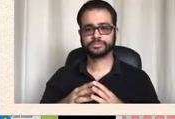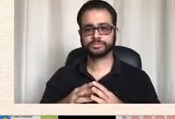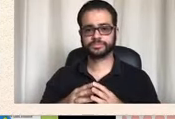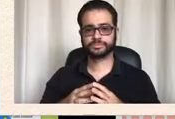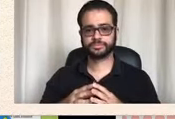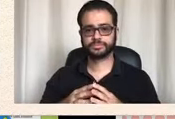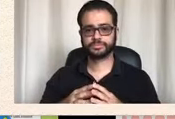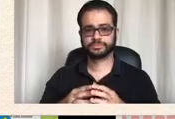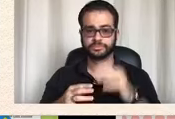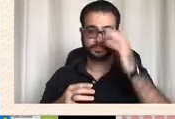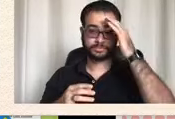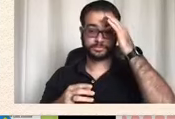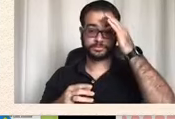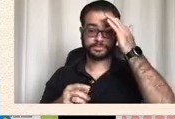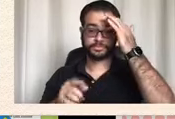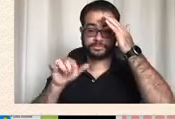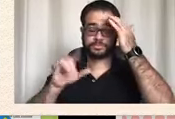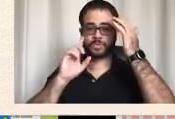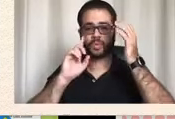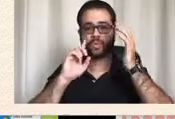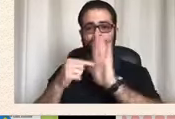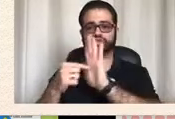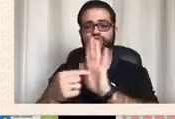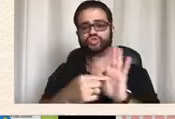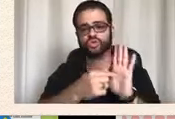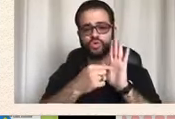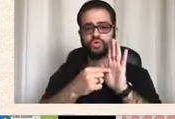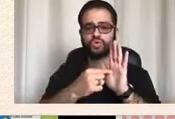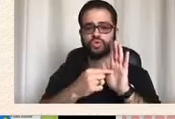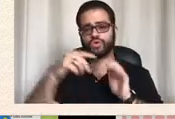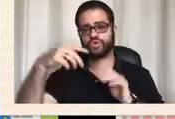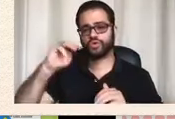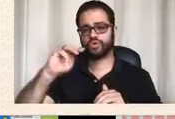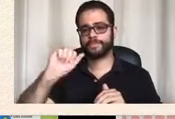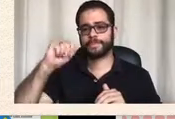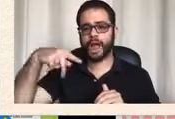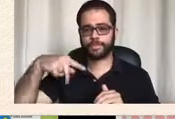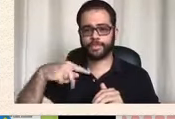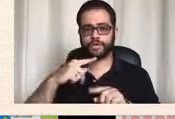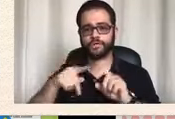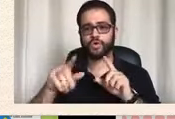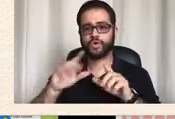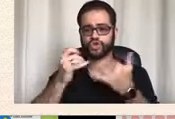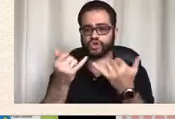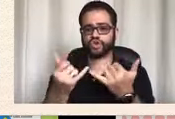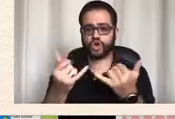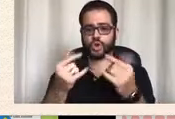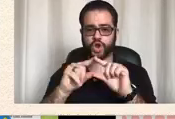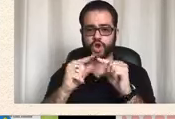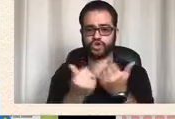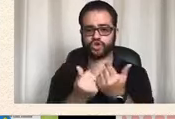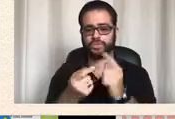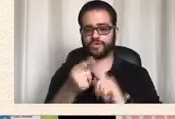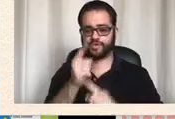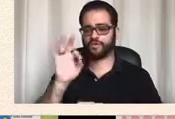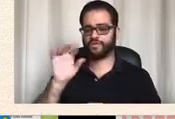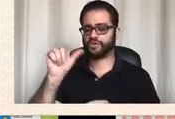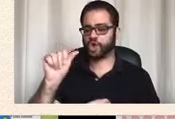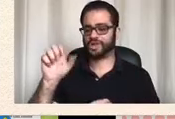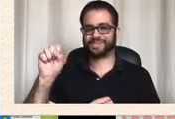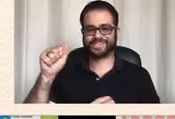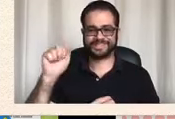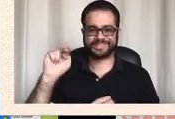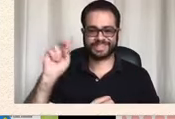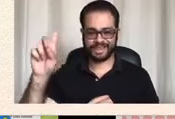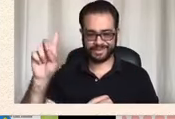going to show you a map of the current groups of Florida SAND. And as you can